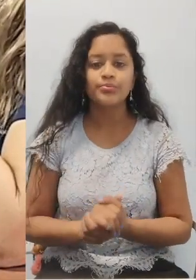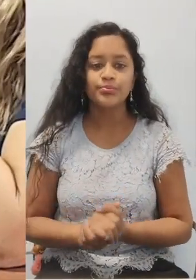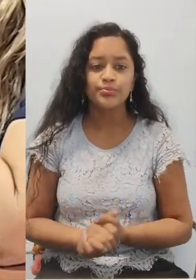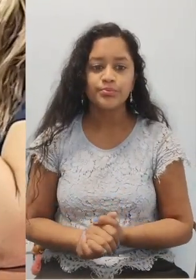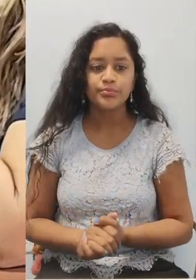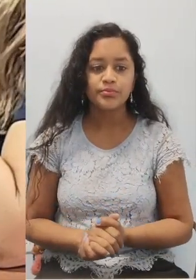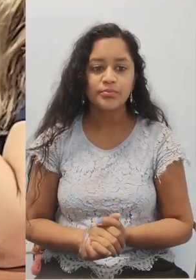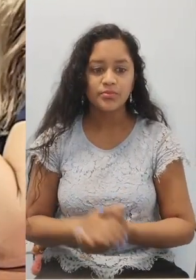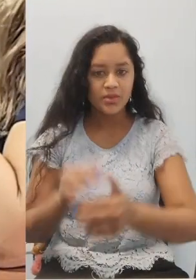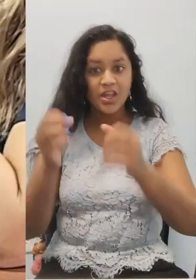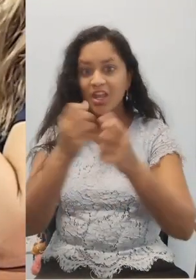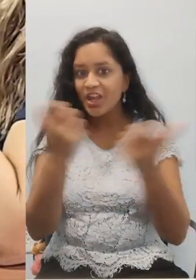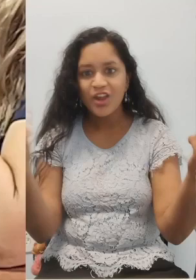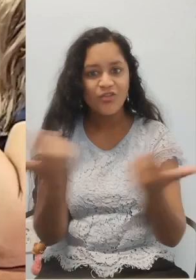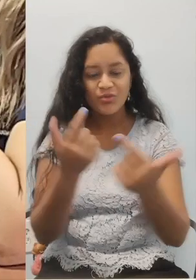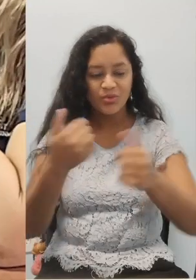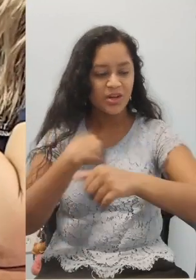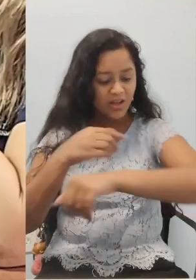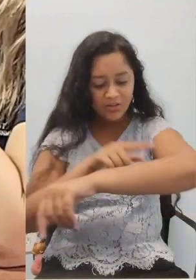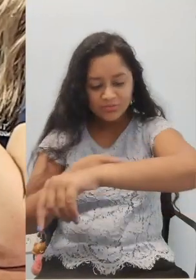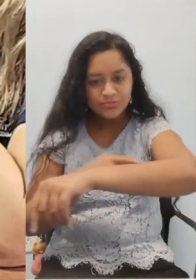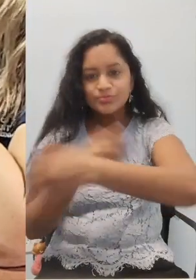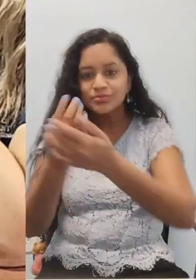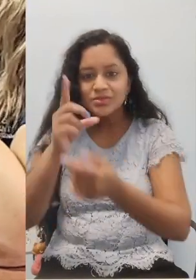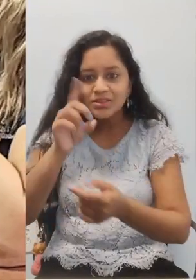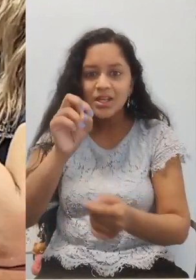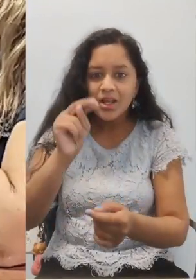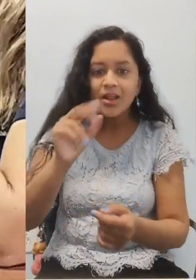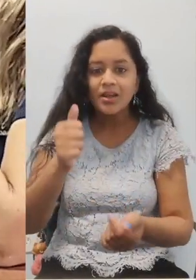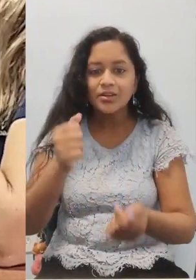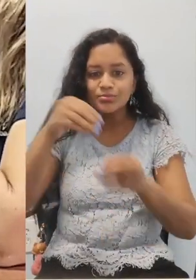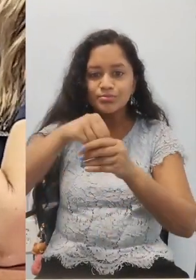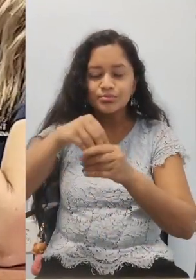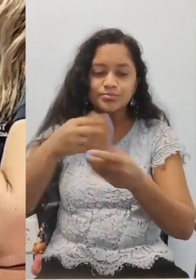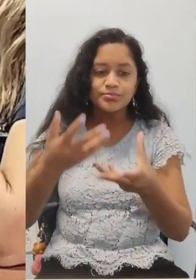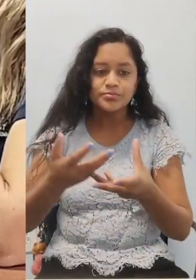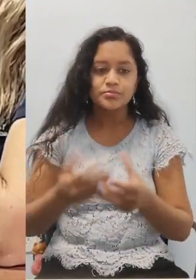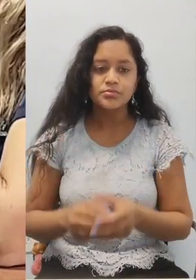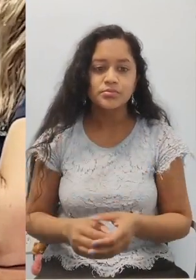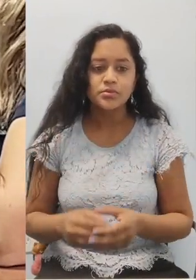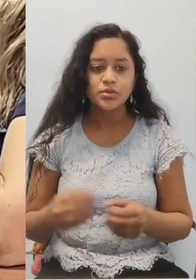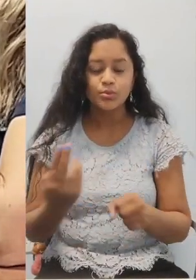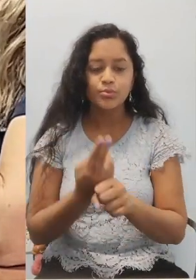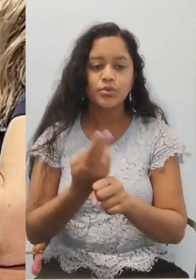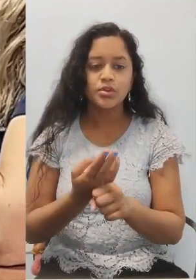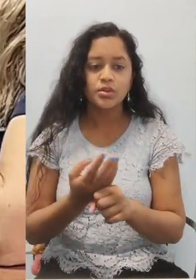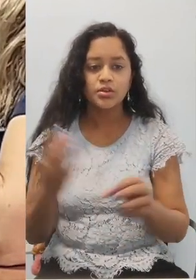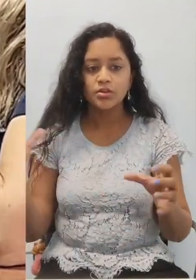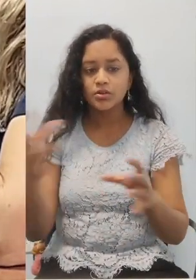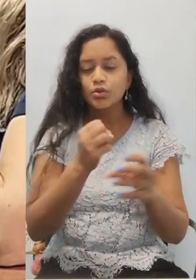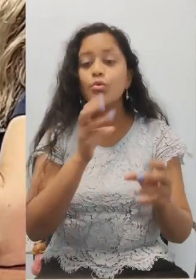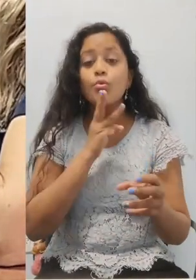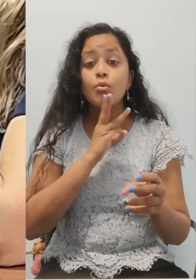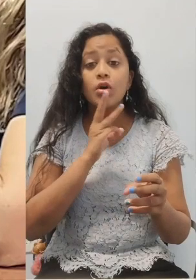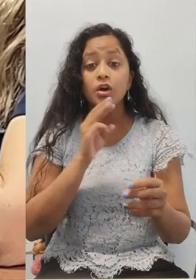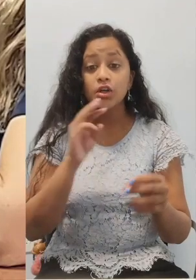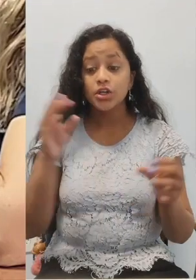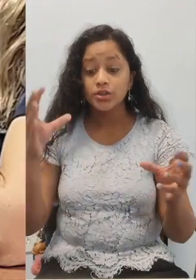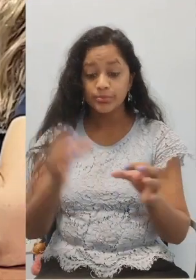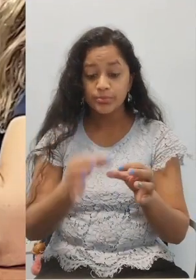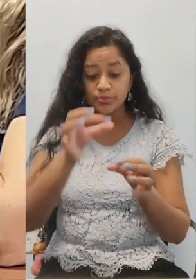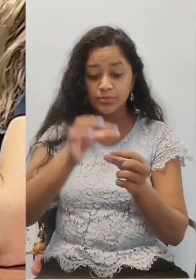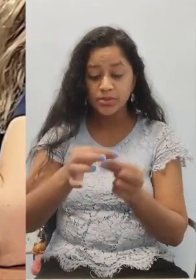we use also eDNA, and that is a new method. It only developed like in 2017, and it's short